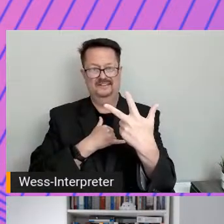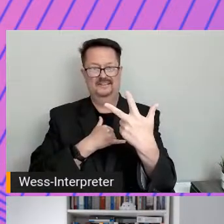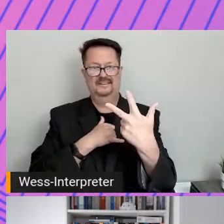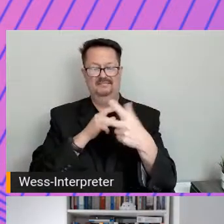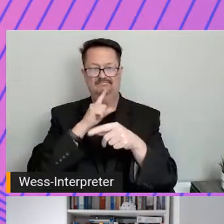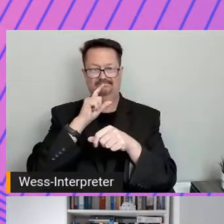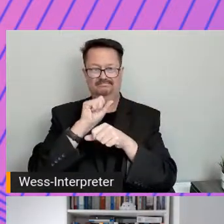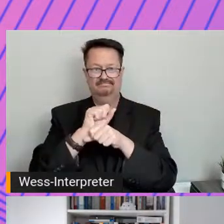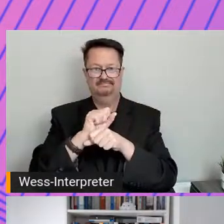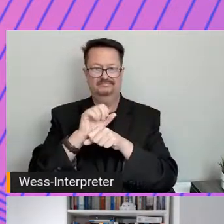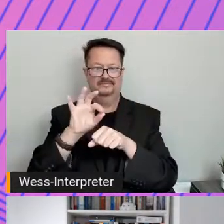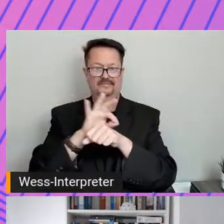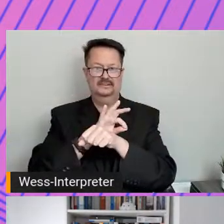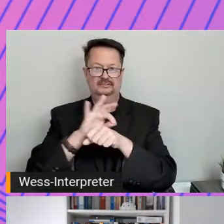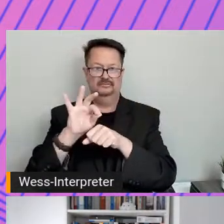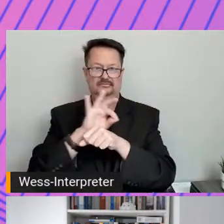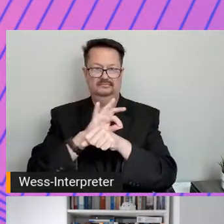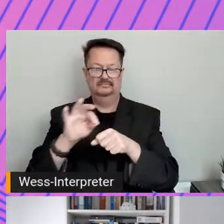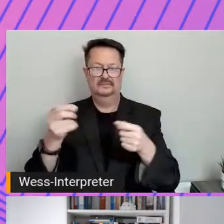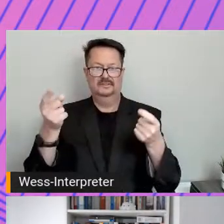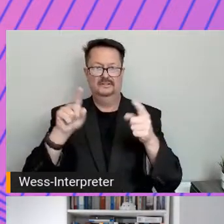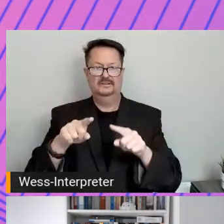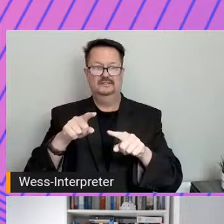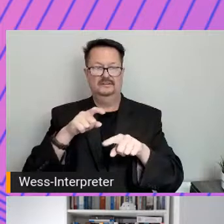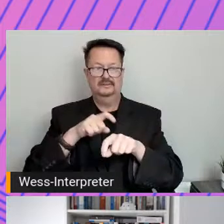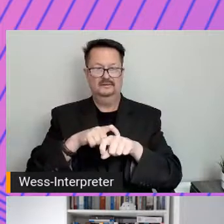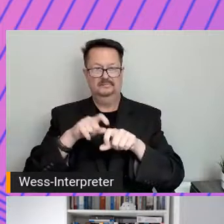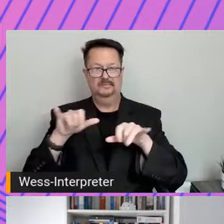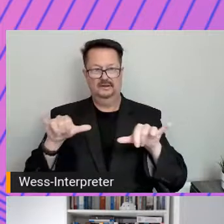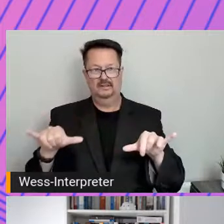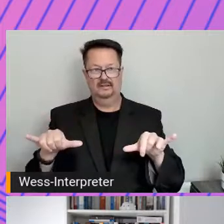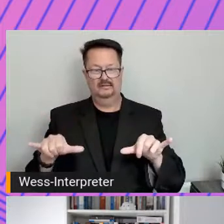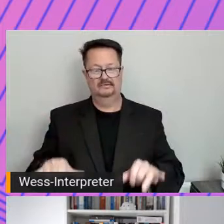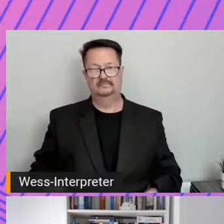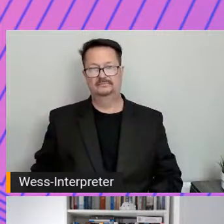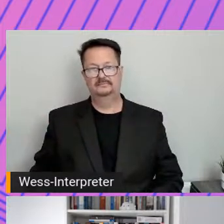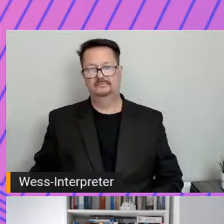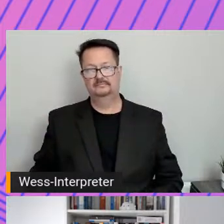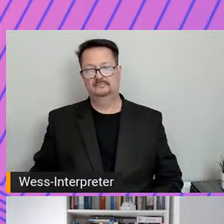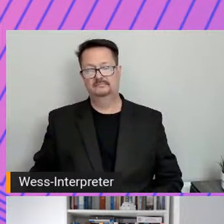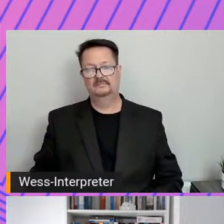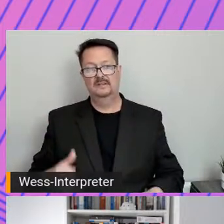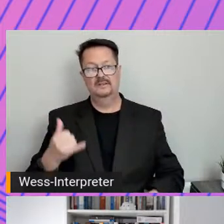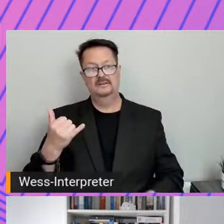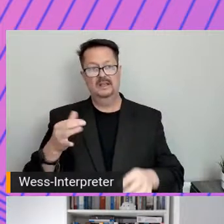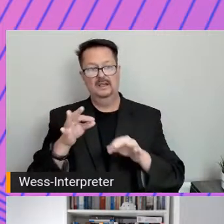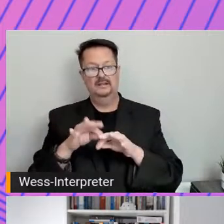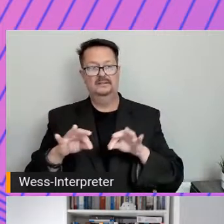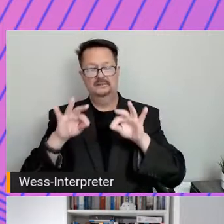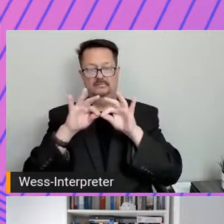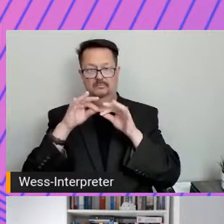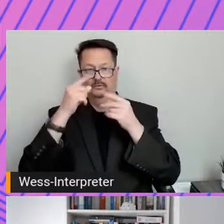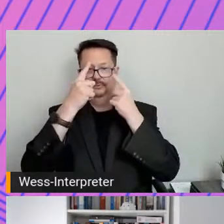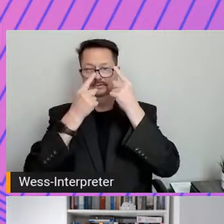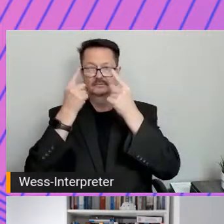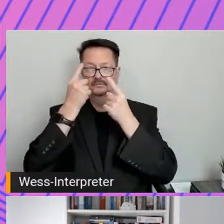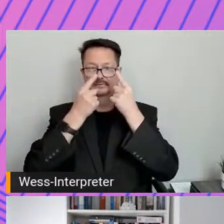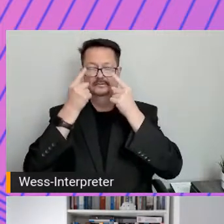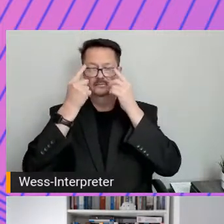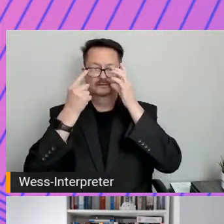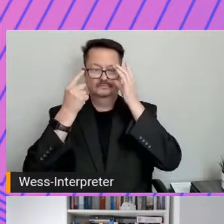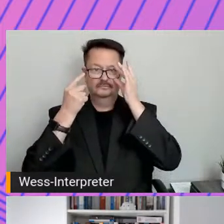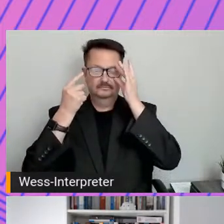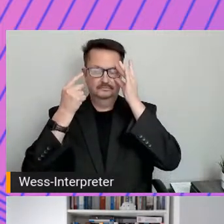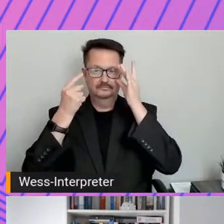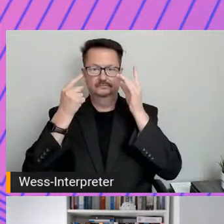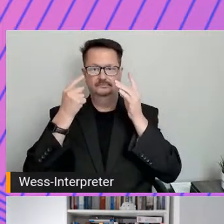functions instances in parallel with each other. Now, it's important to consider this because it has